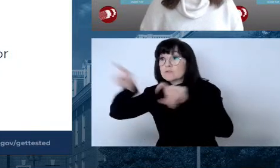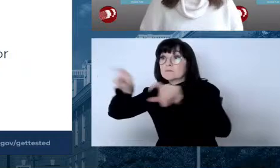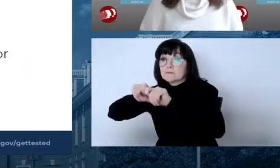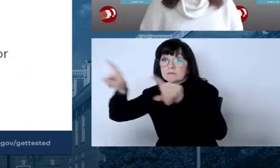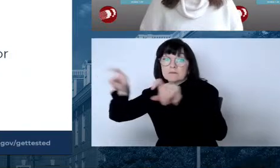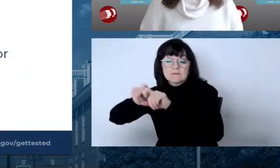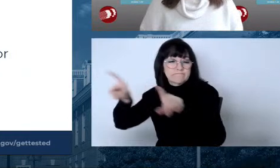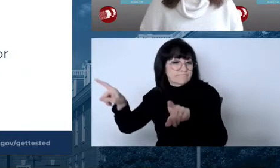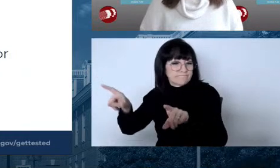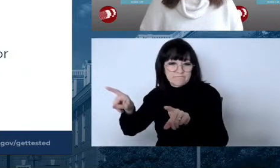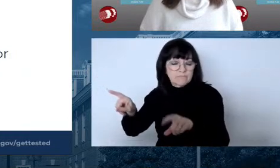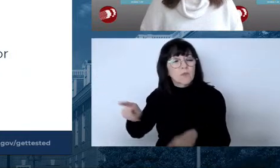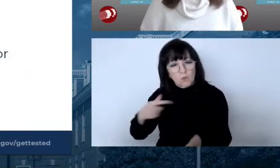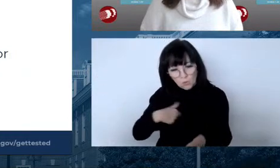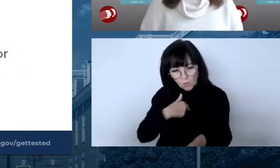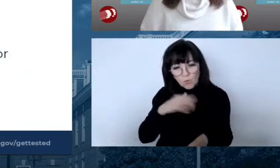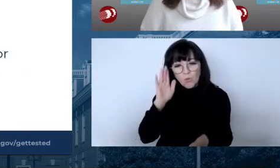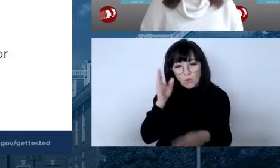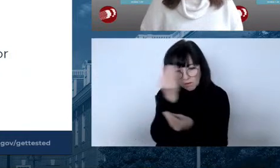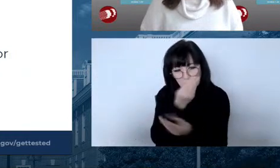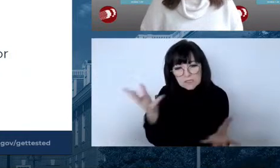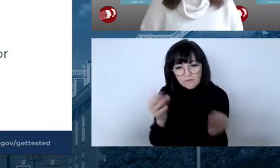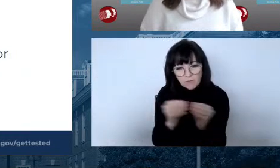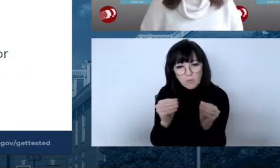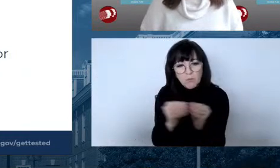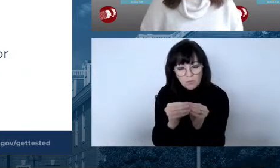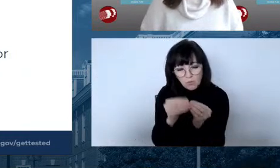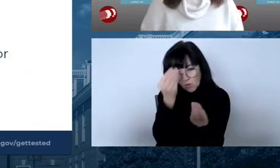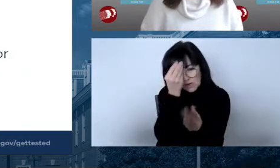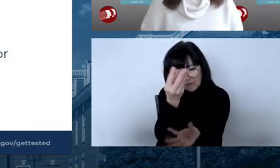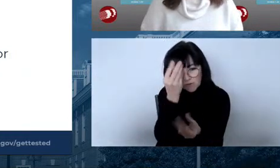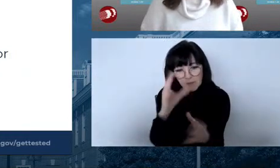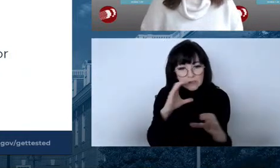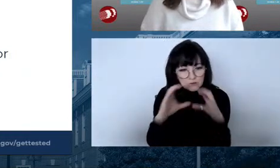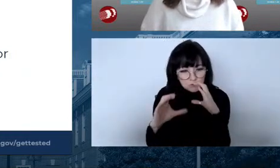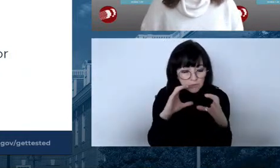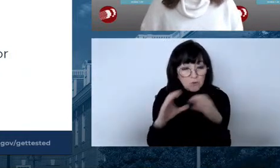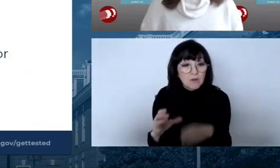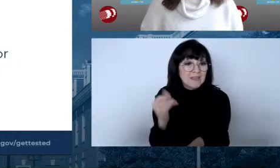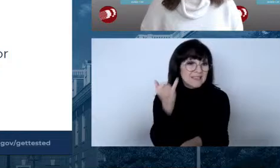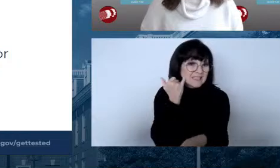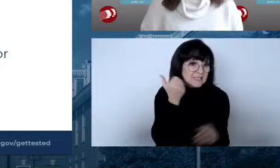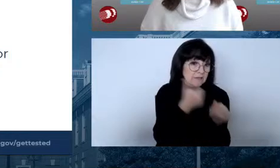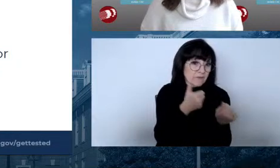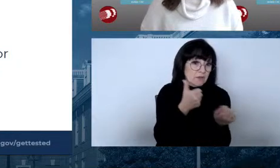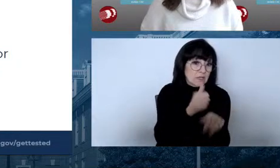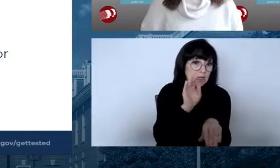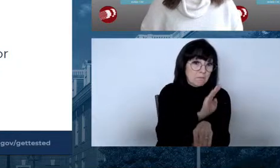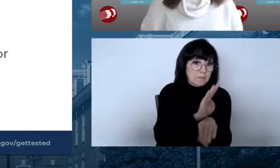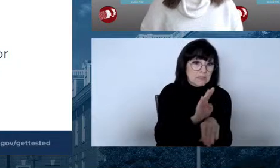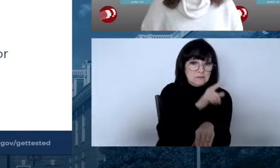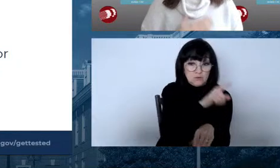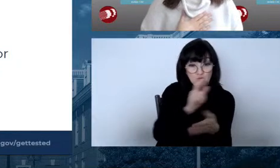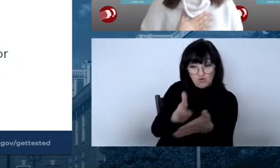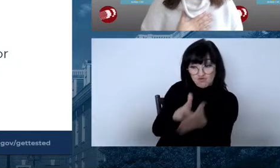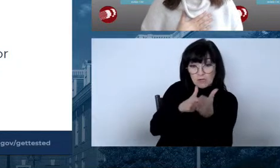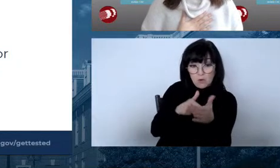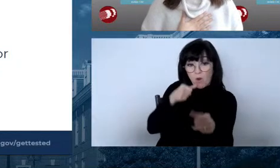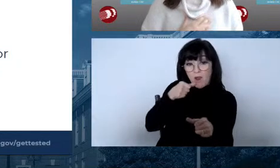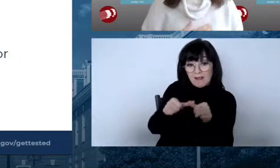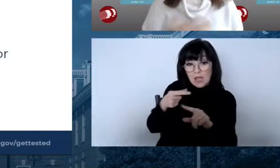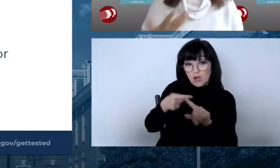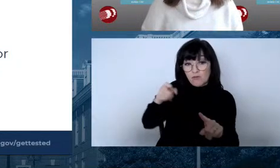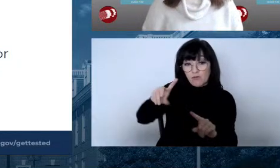communicating this further, but if you know that your employer requires you or you are an employer that requires that clearance letter, again, not a